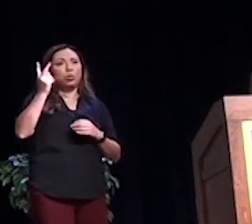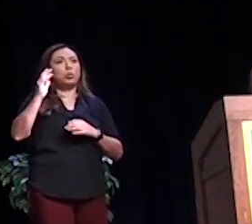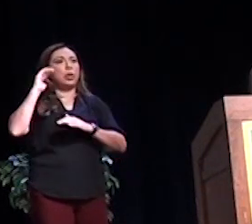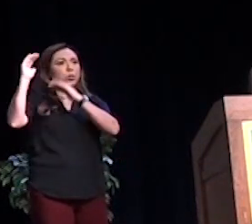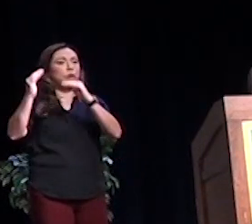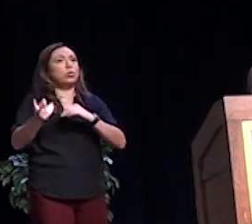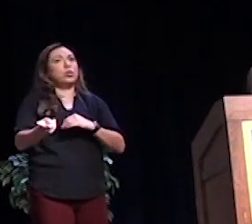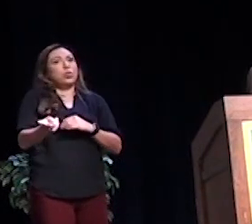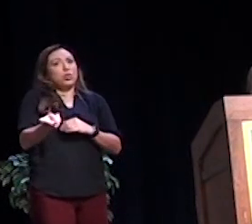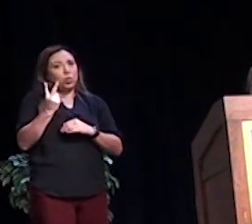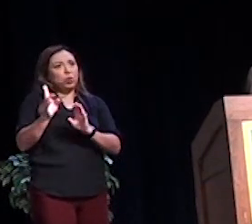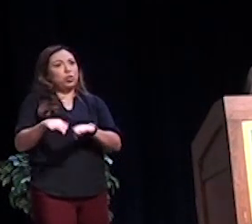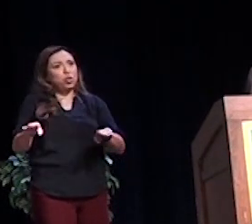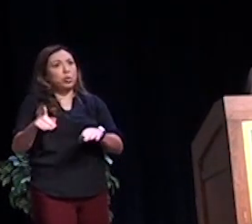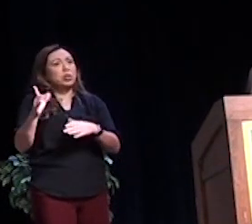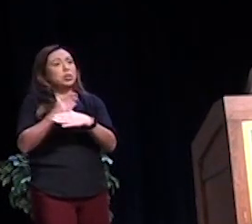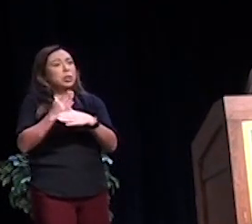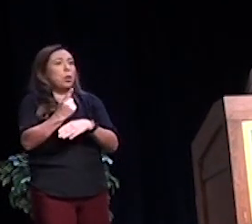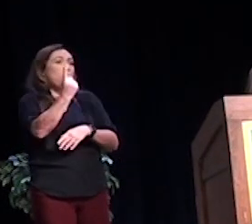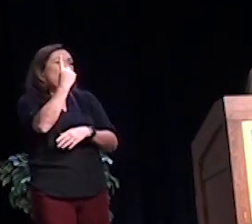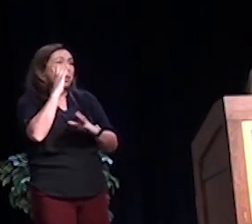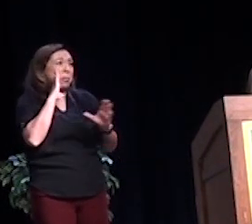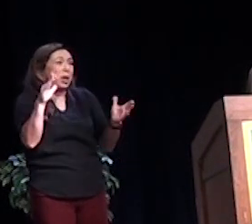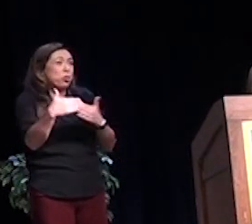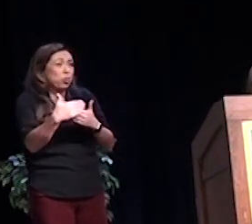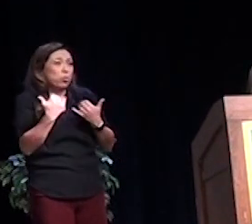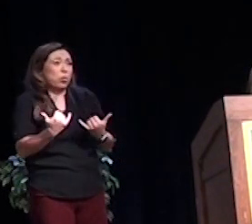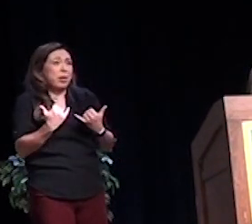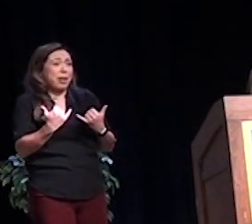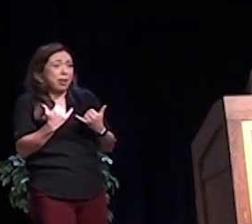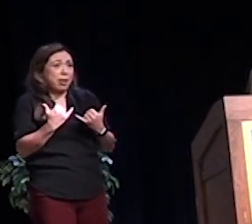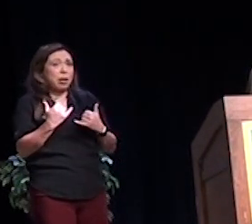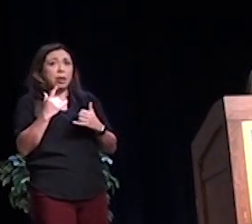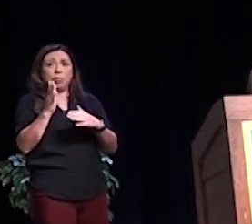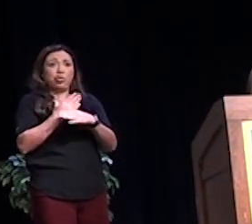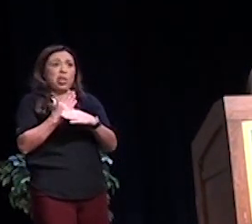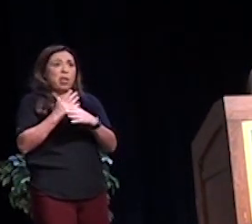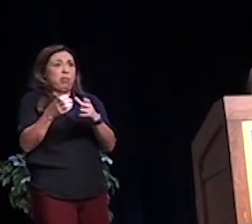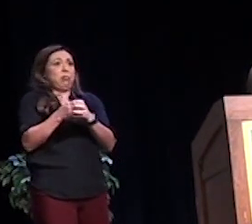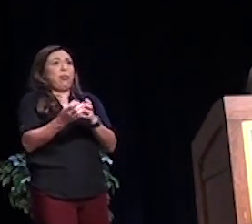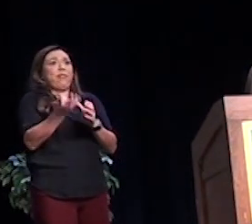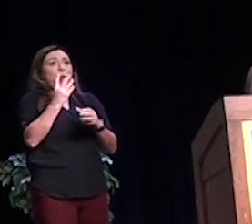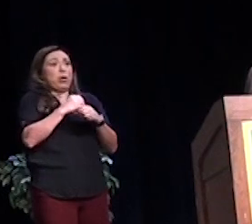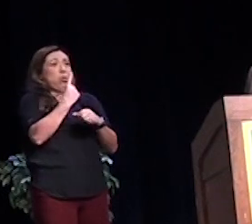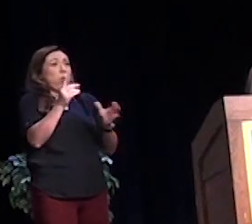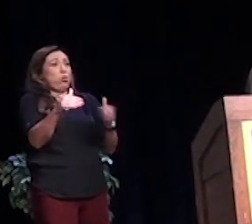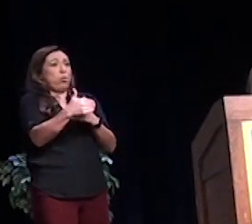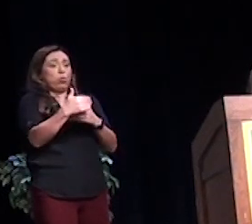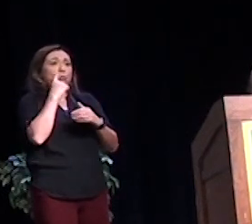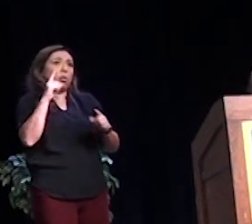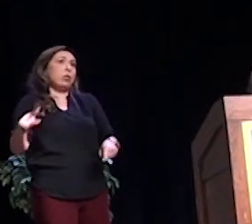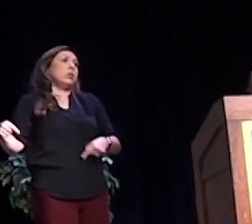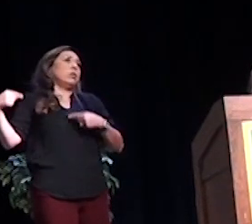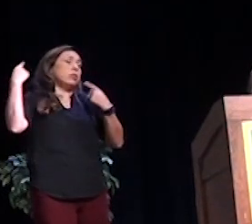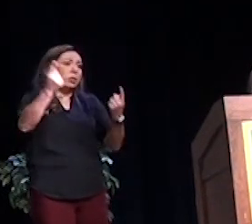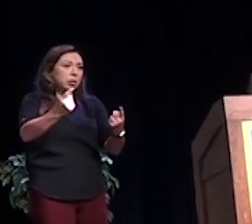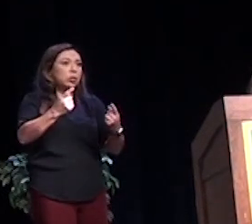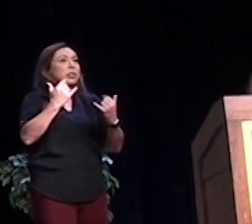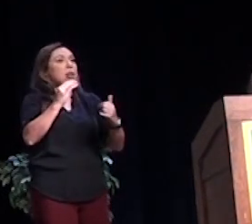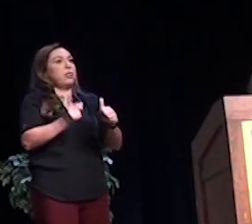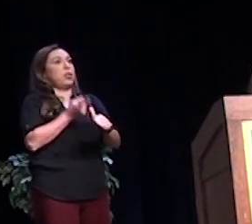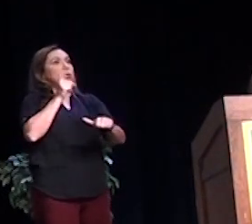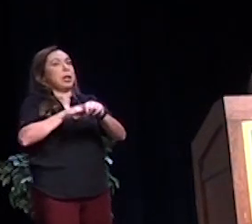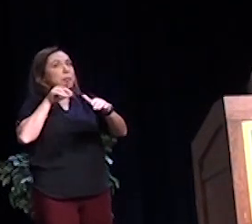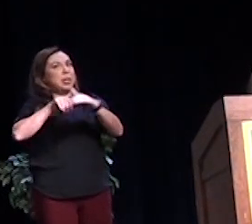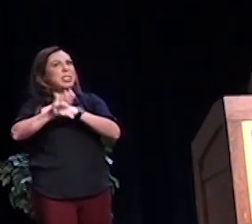children, is sharing 1 bedroom right now together. They've been sharing that bedroom for a while. And so this is their first time getting into their own